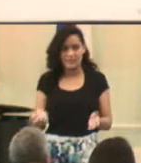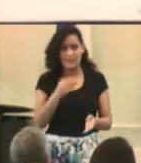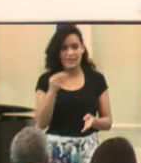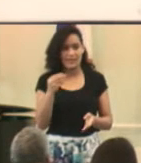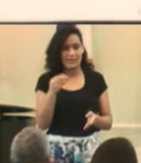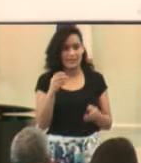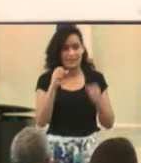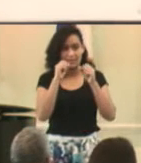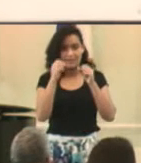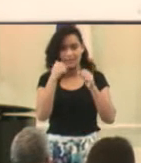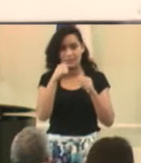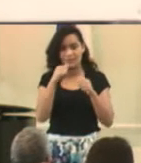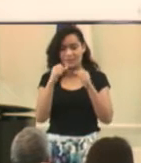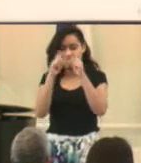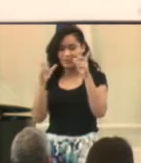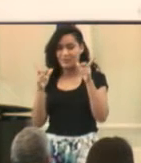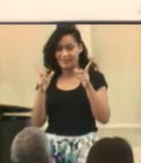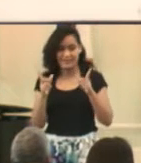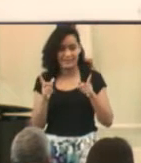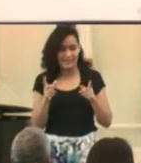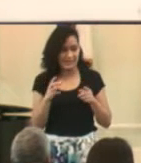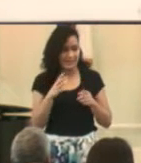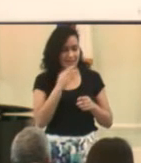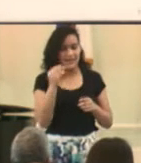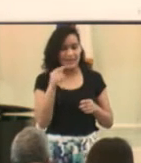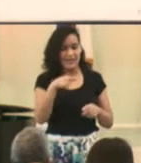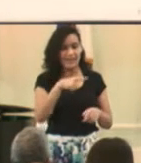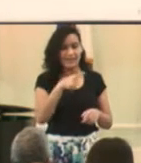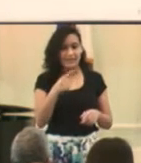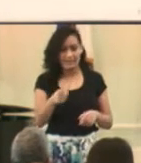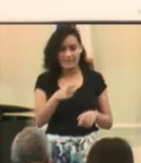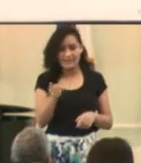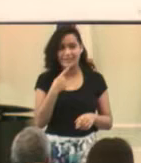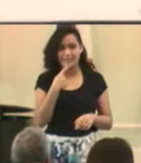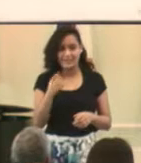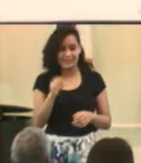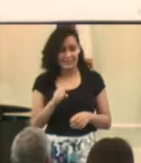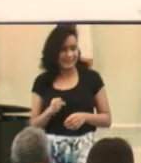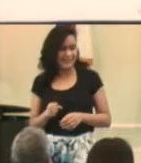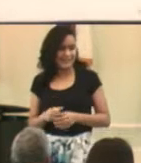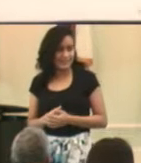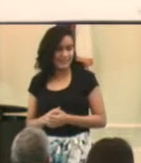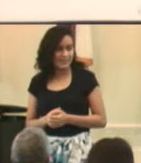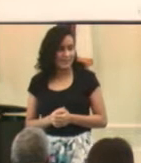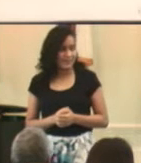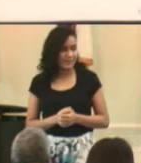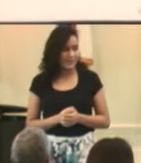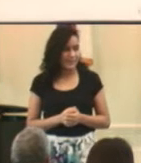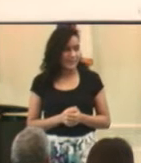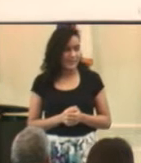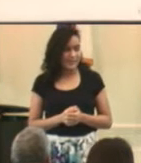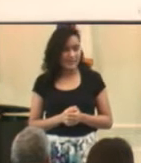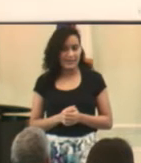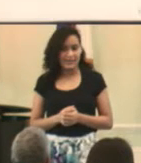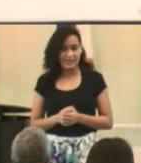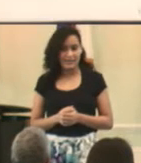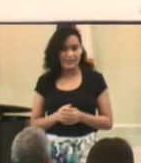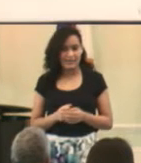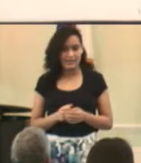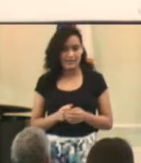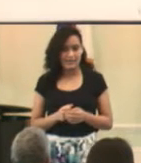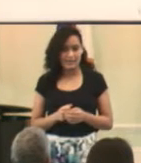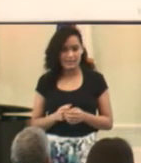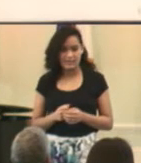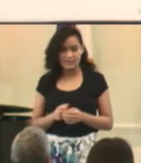surprised about the request, said yes to Kumar because Kumar used to always make fun about what she was doing.